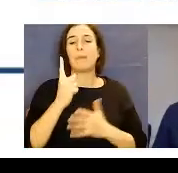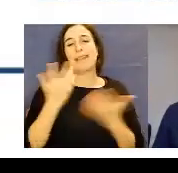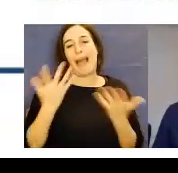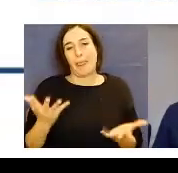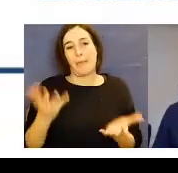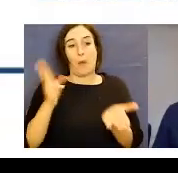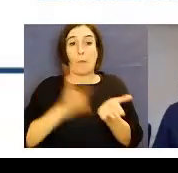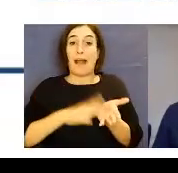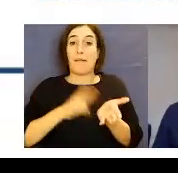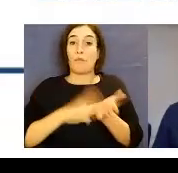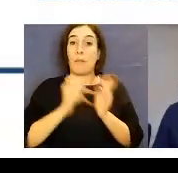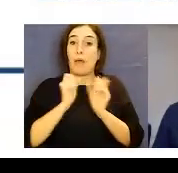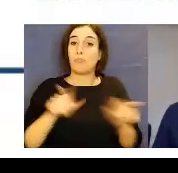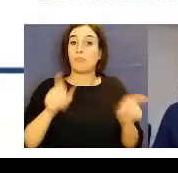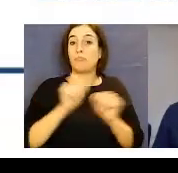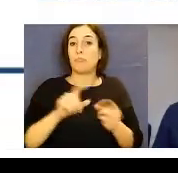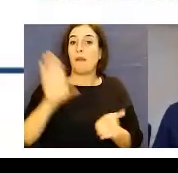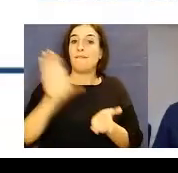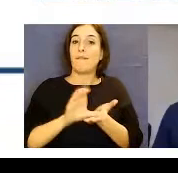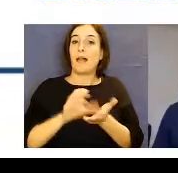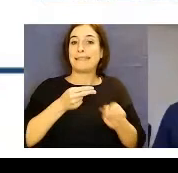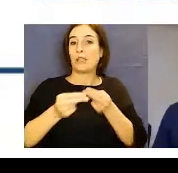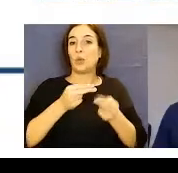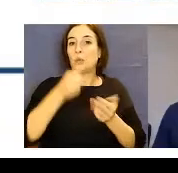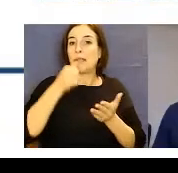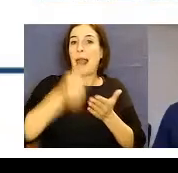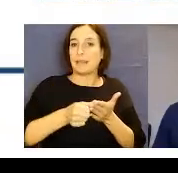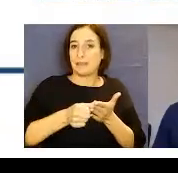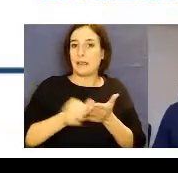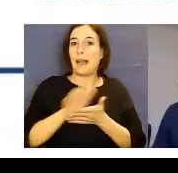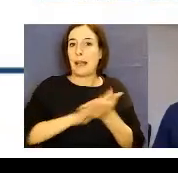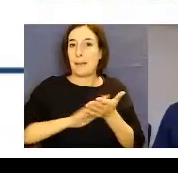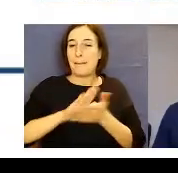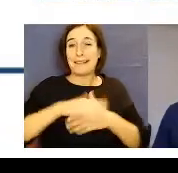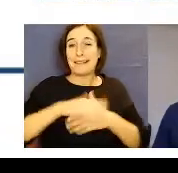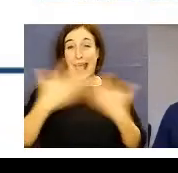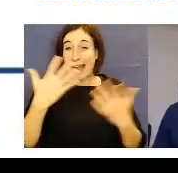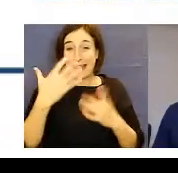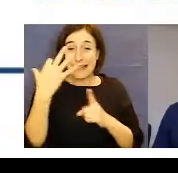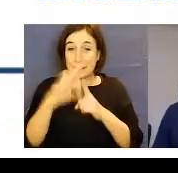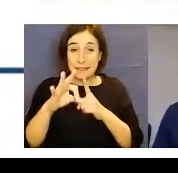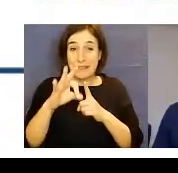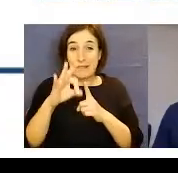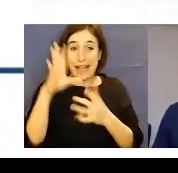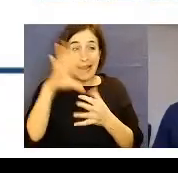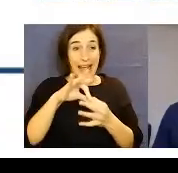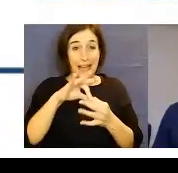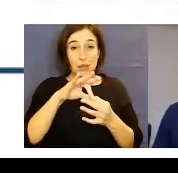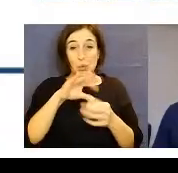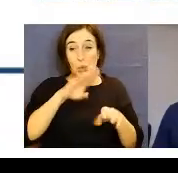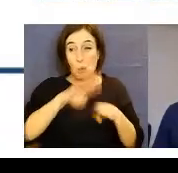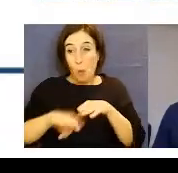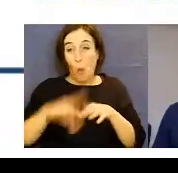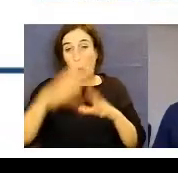is bespoke to the sector. So anything from sports to education to being specifically for those who work within the BAME business